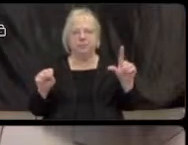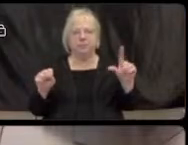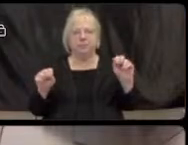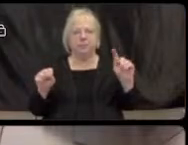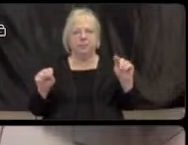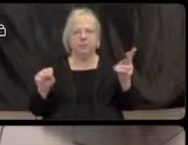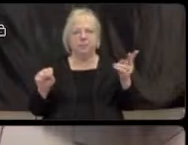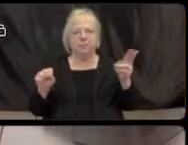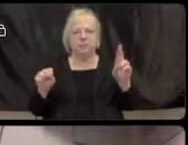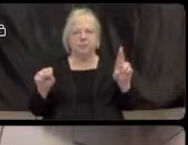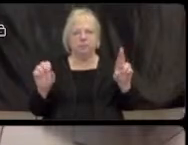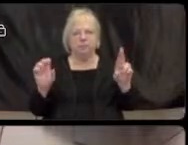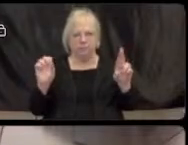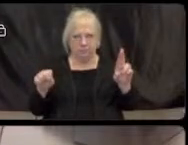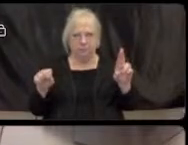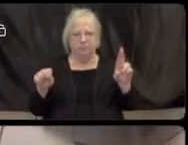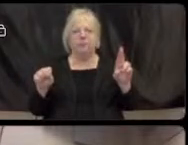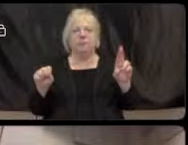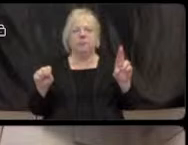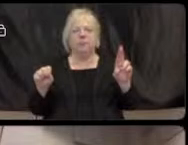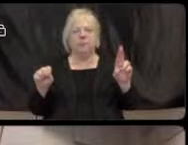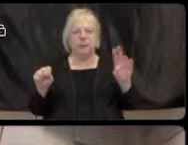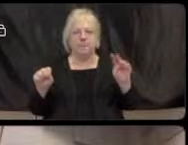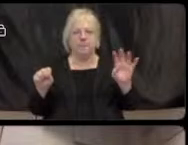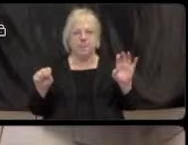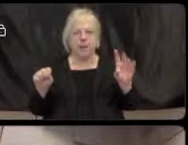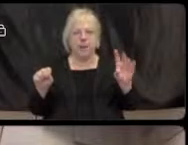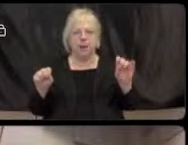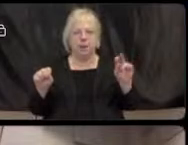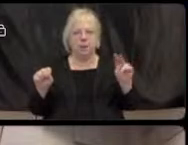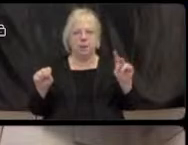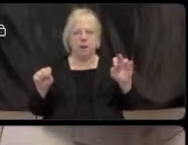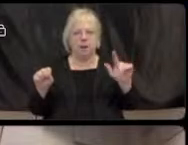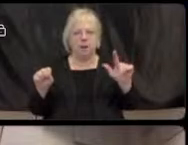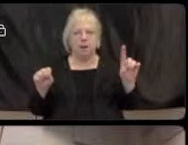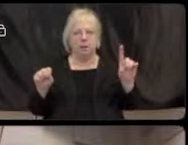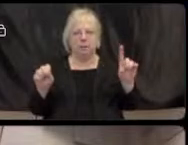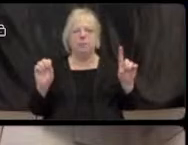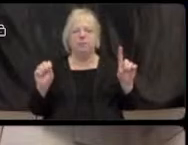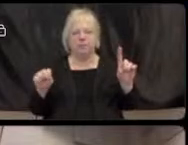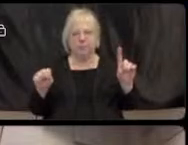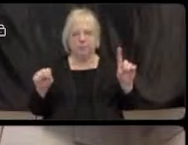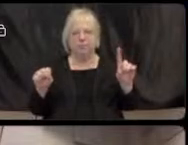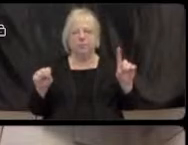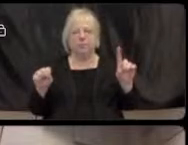Latour, Yes. McDonald, Yes.